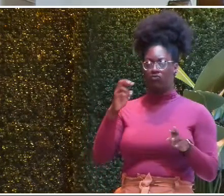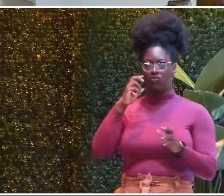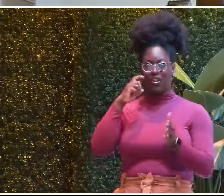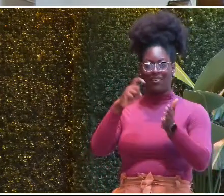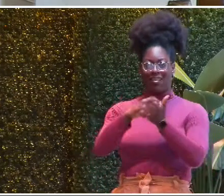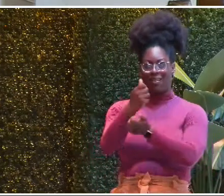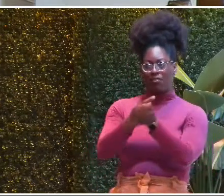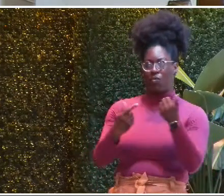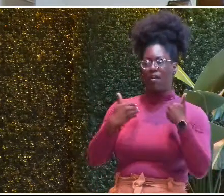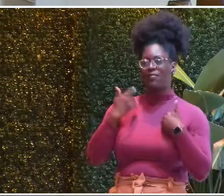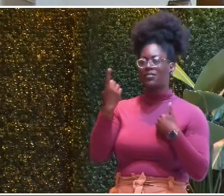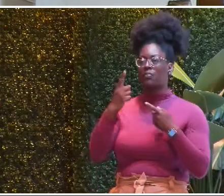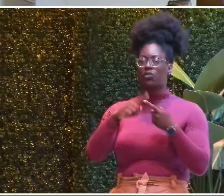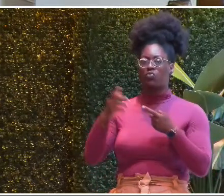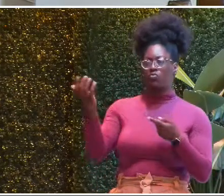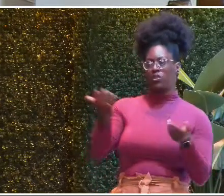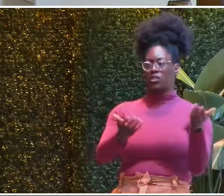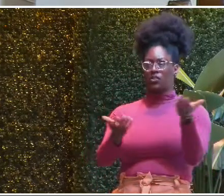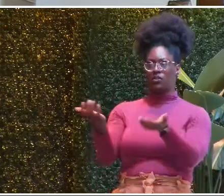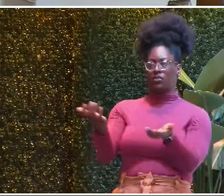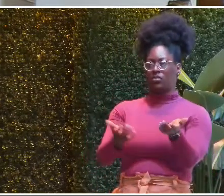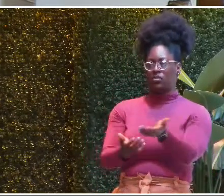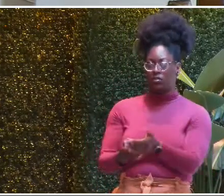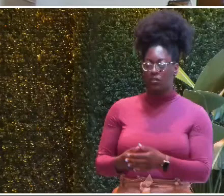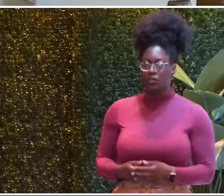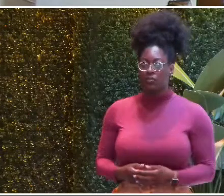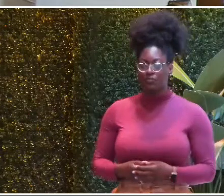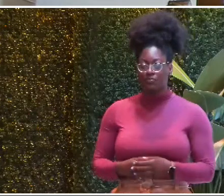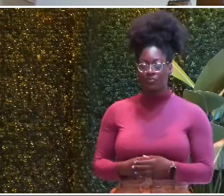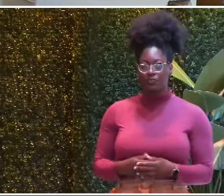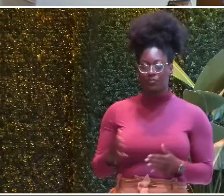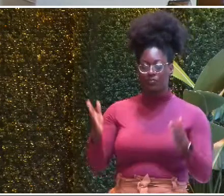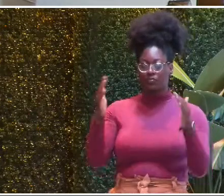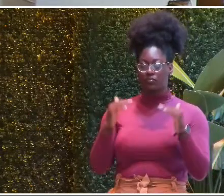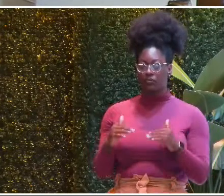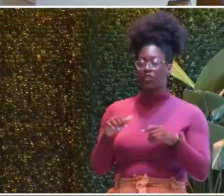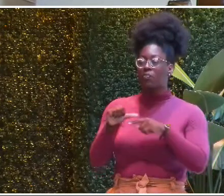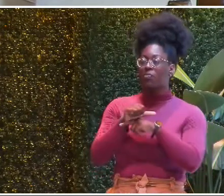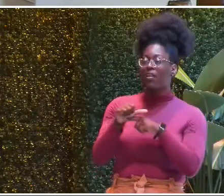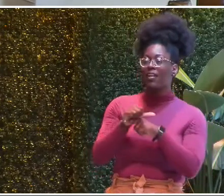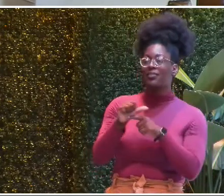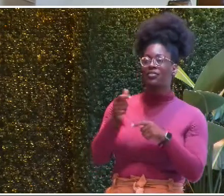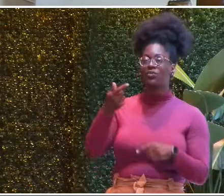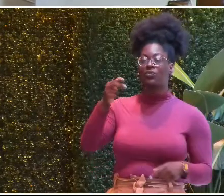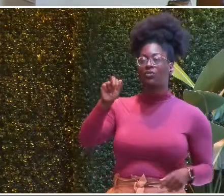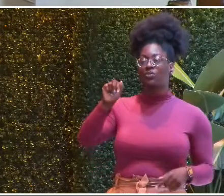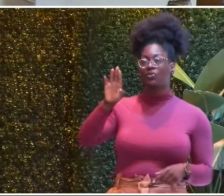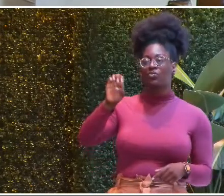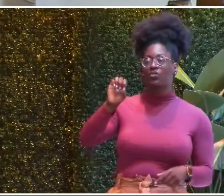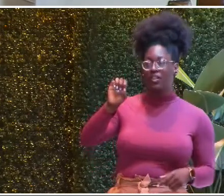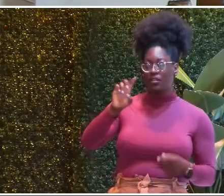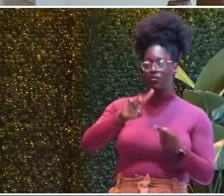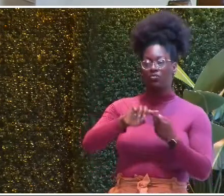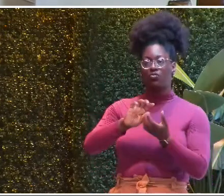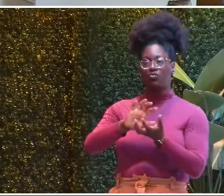And allow ourselves and practice the grace to transform. So know throughout all those differences, throughout